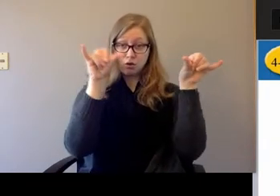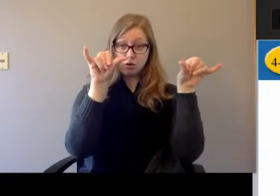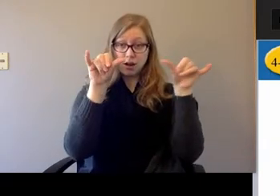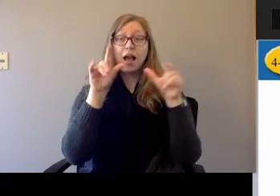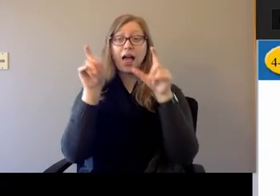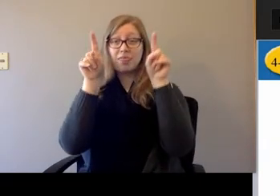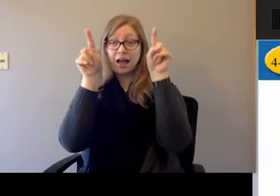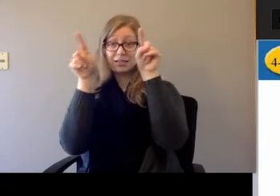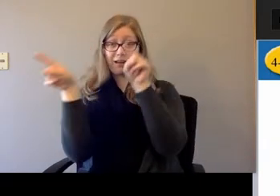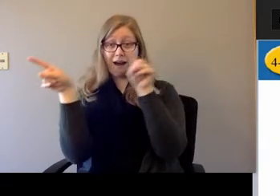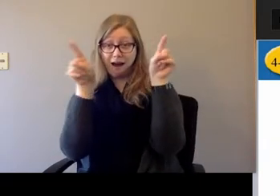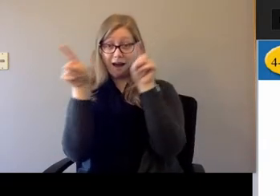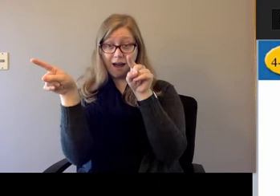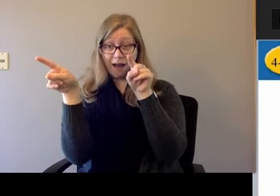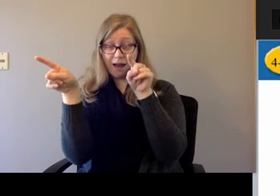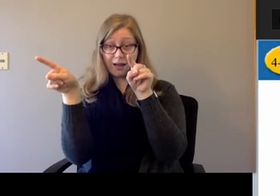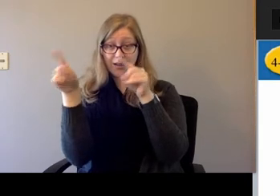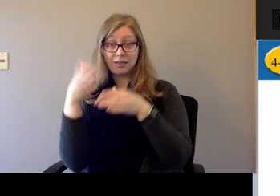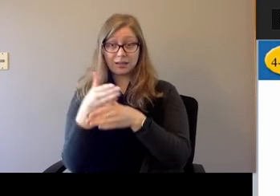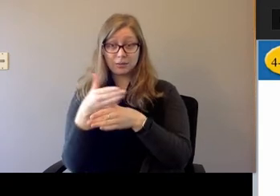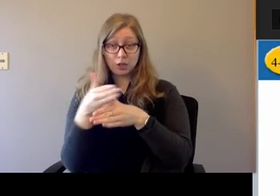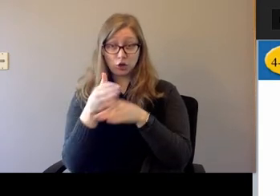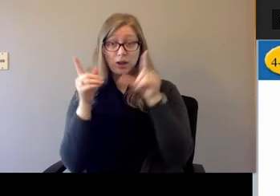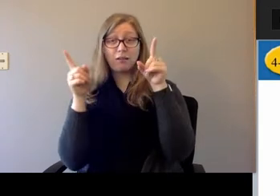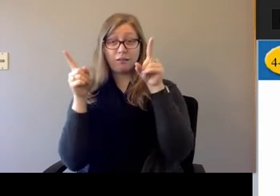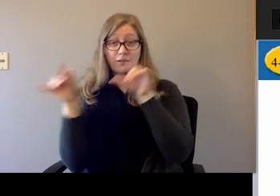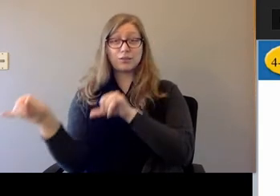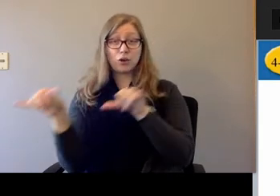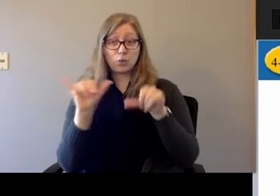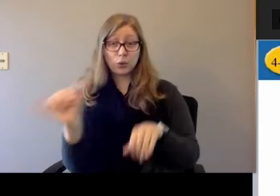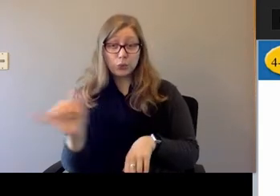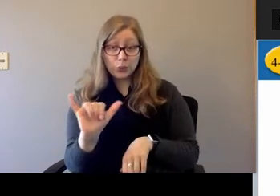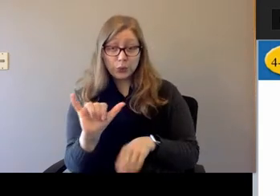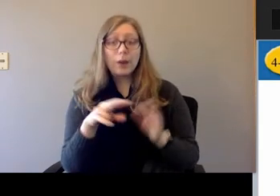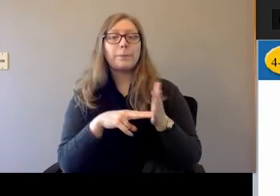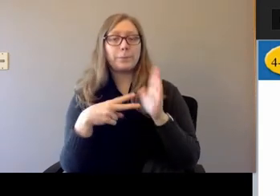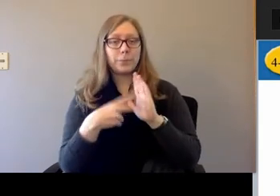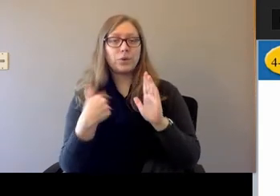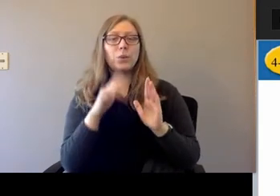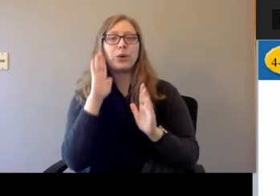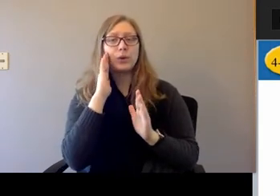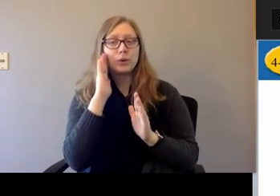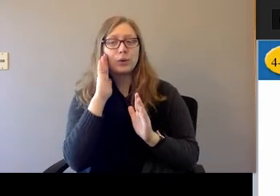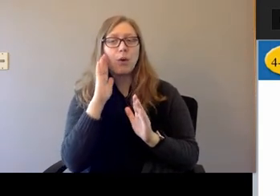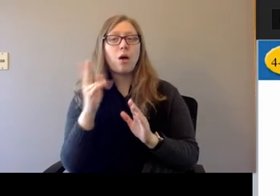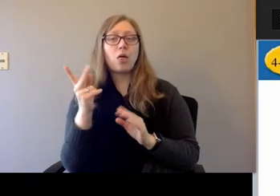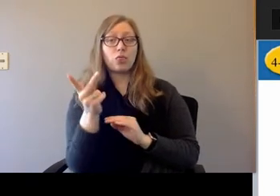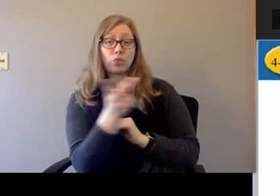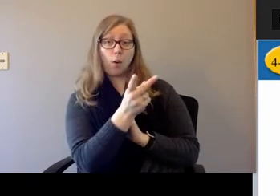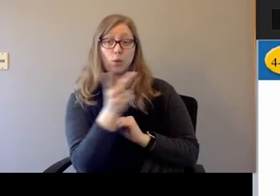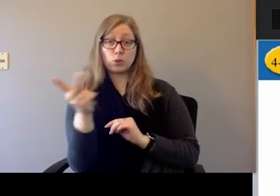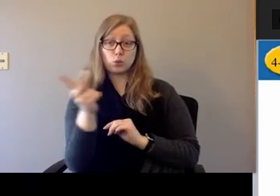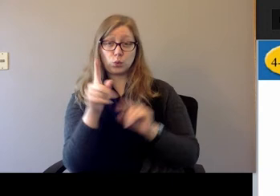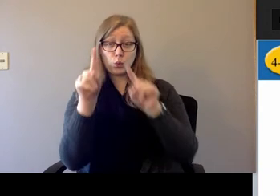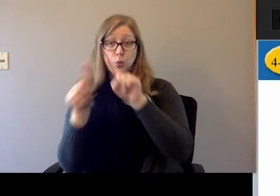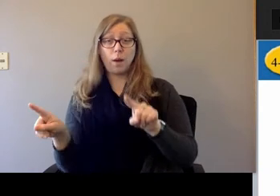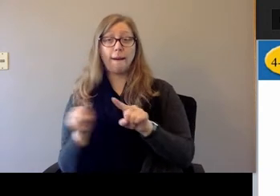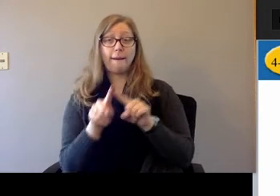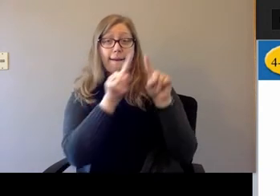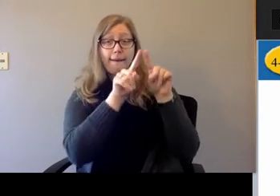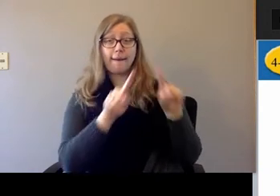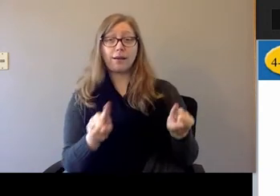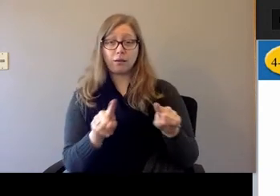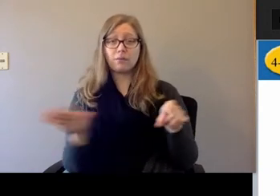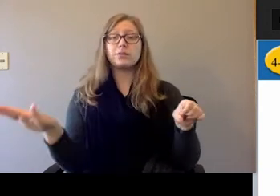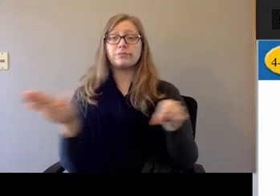congruent in both triangles, then we know that these two triangles are going to be congruent triangles. So if the two angles